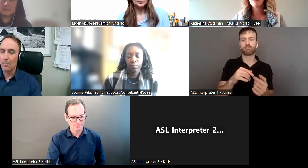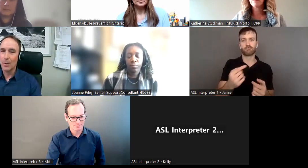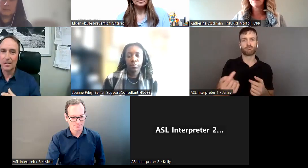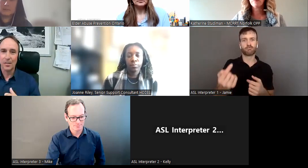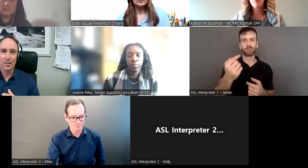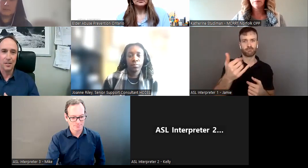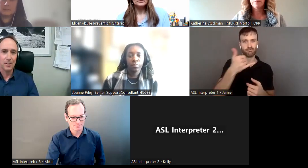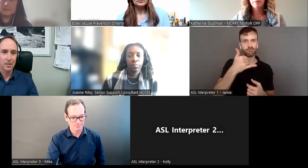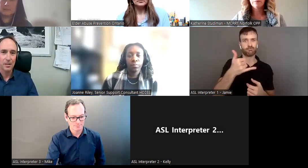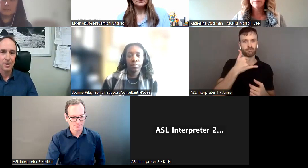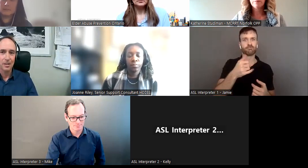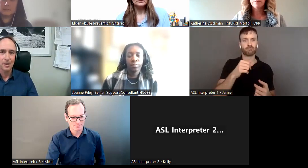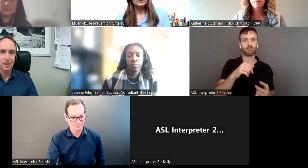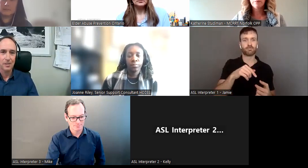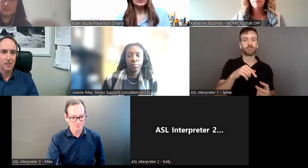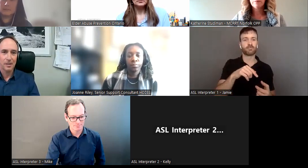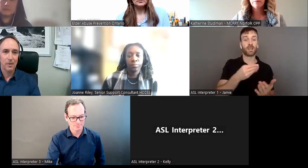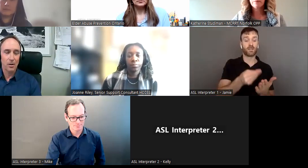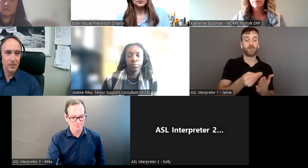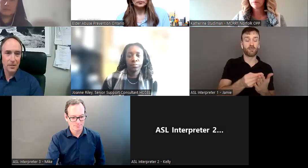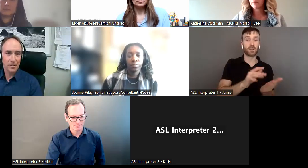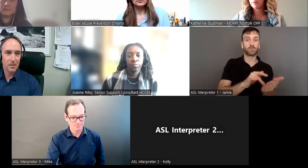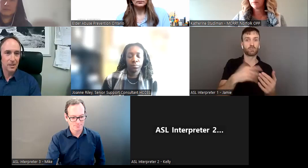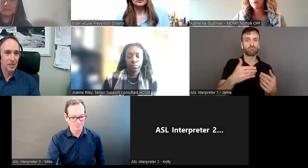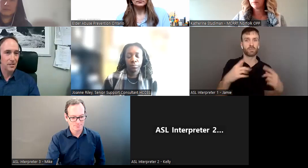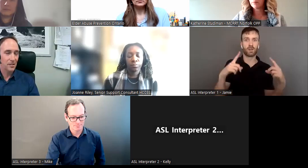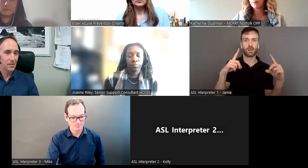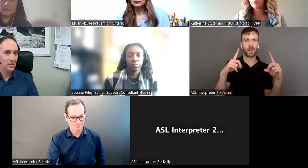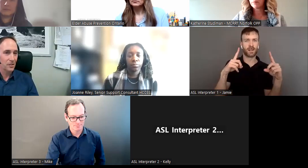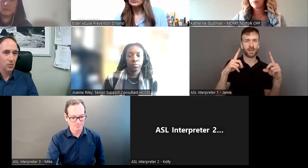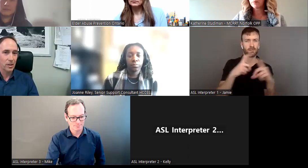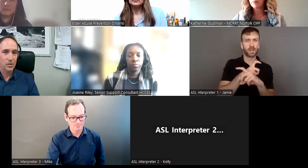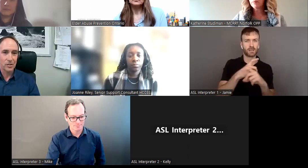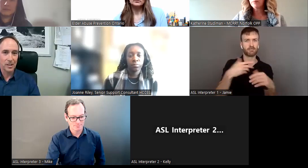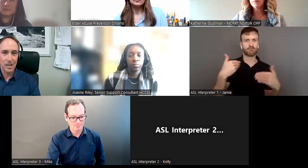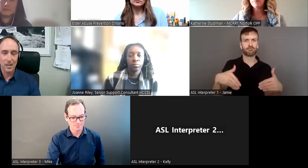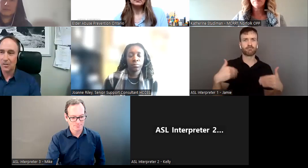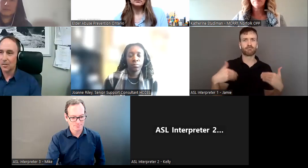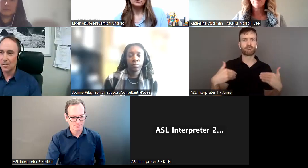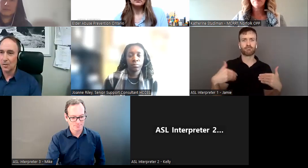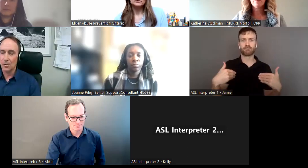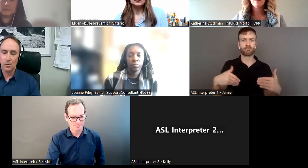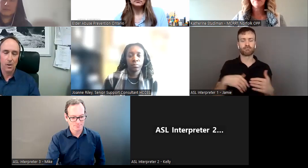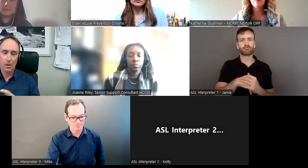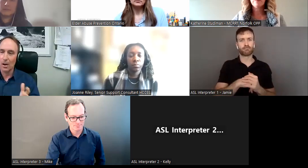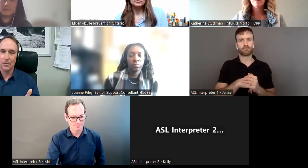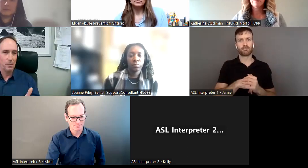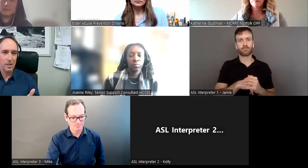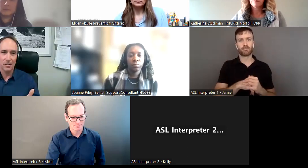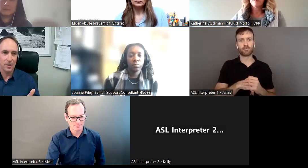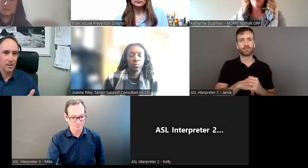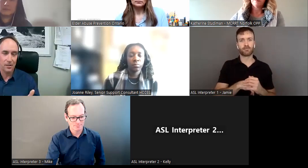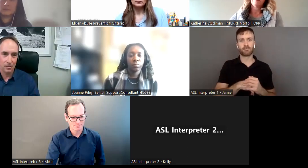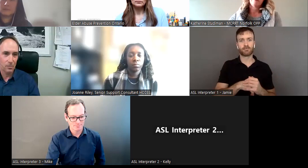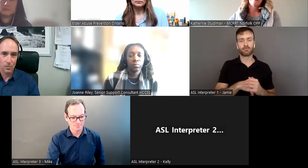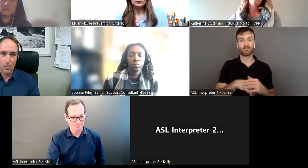the complexity involved in these situations and cases often